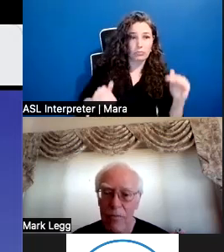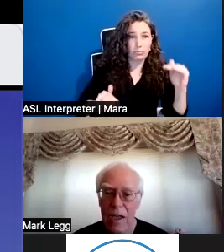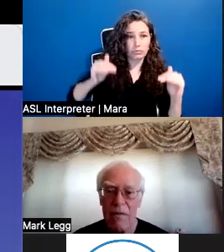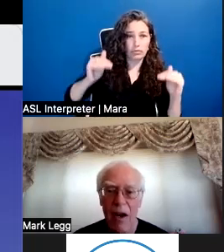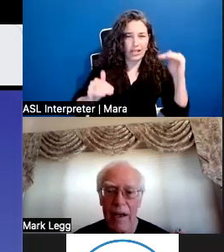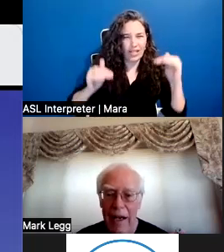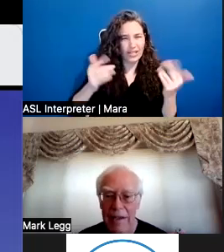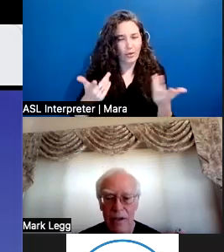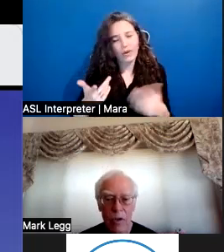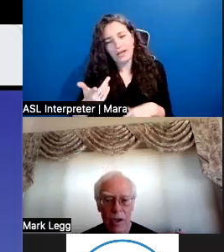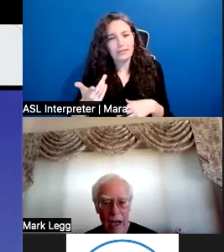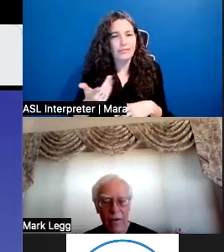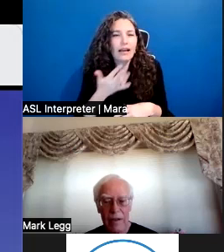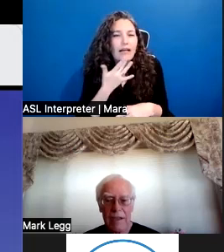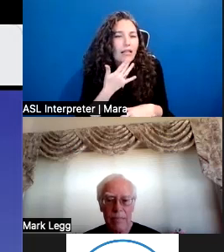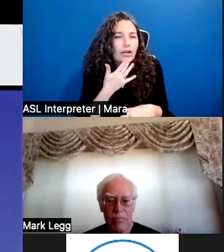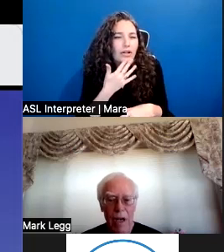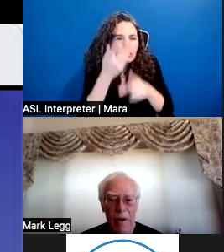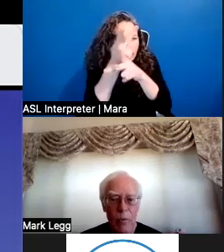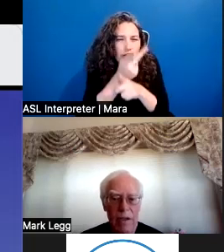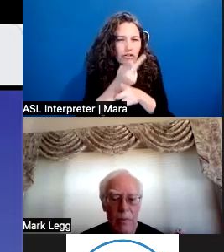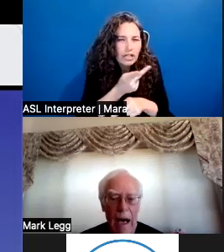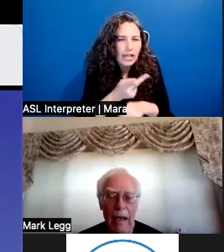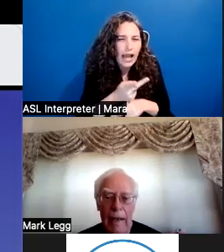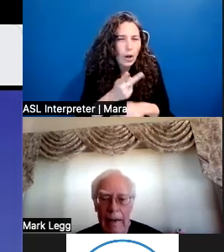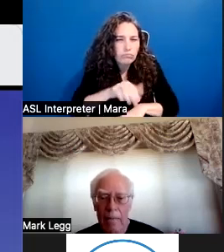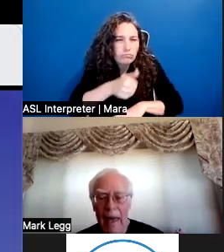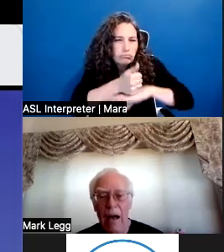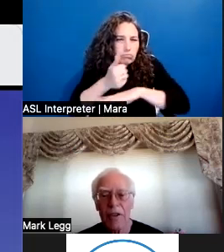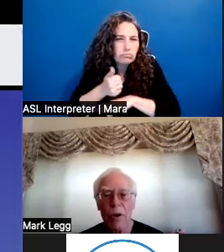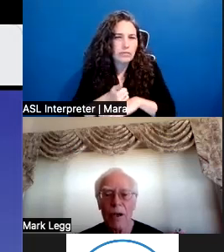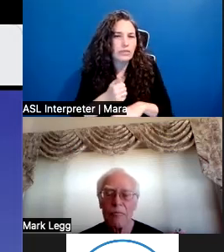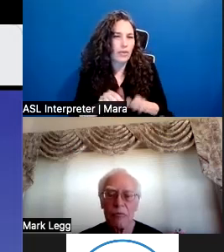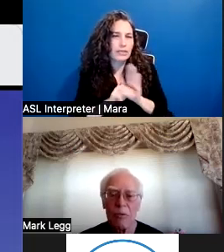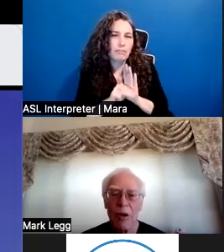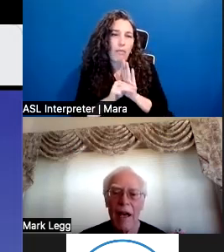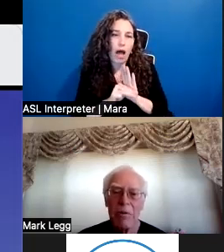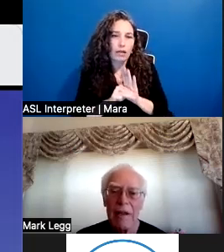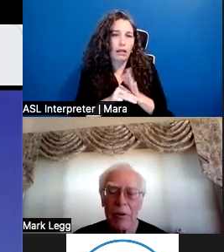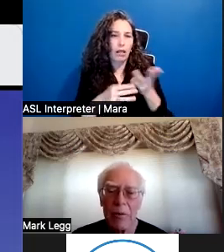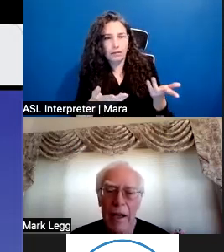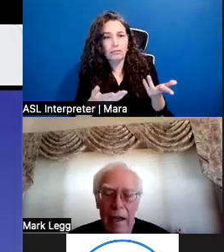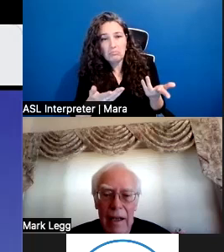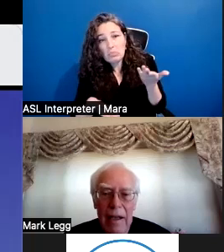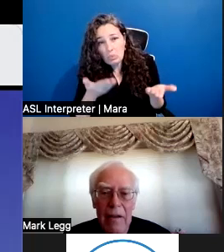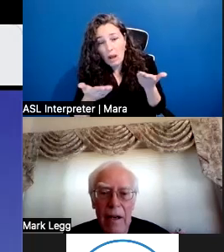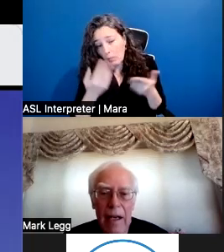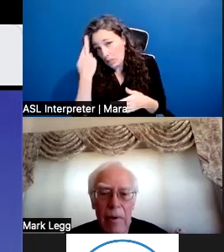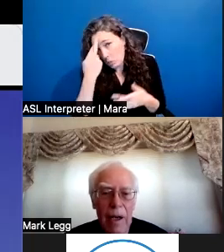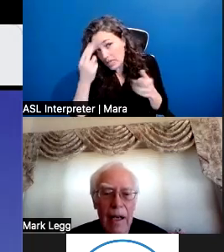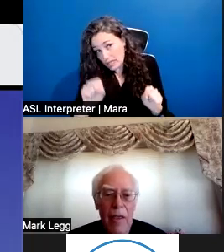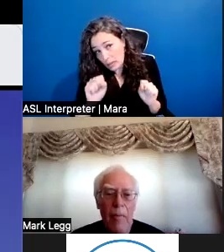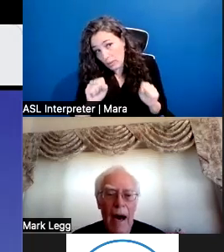that deformation very nicely. So we're confident this is probably a reasonable model. Now the smoke, go back please, real quick.